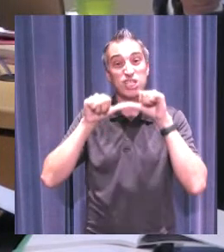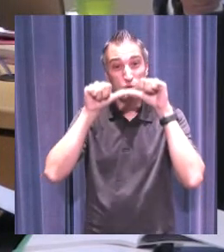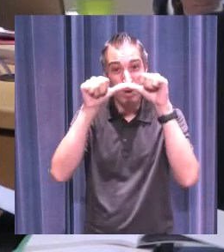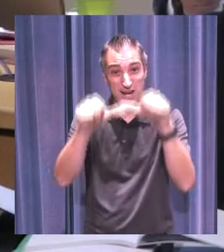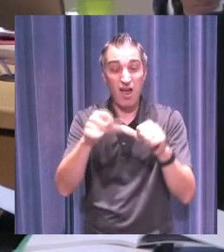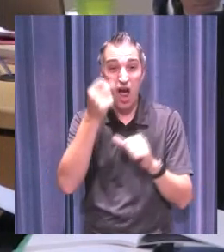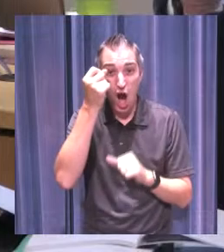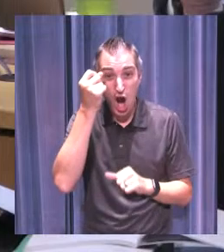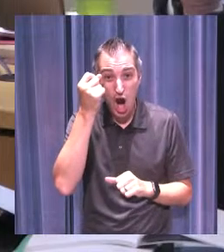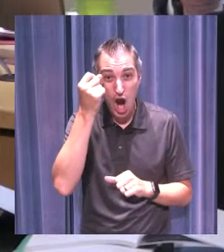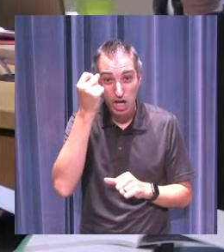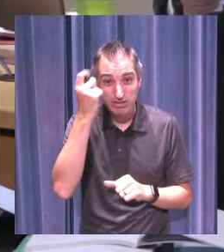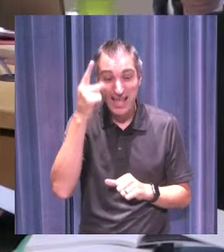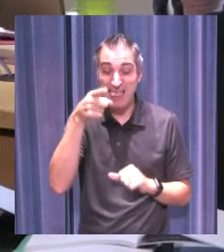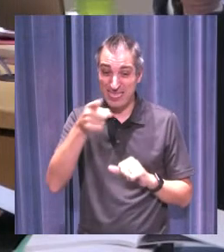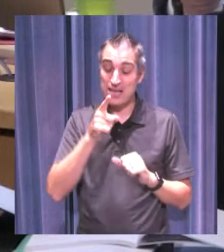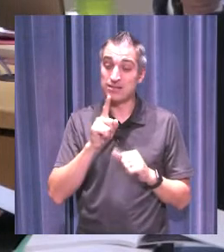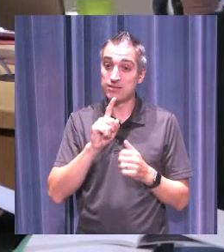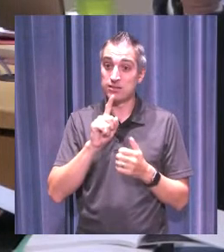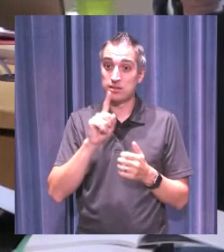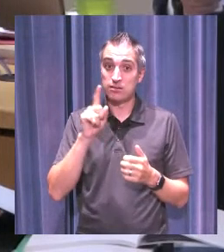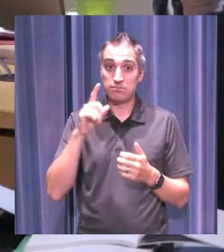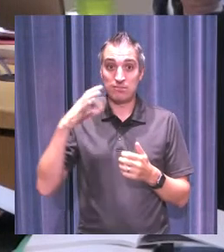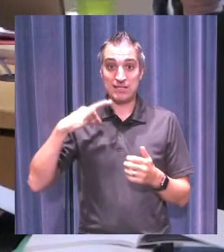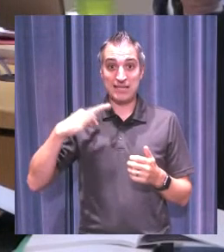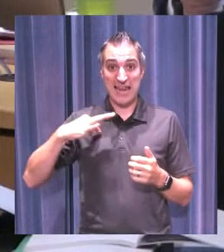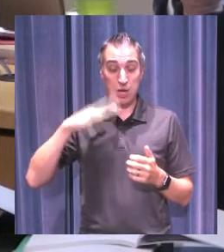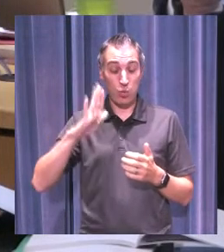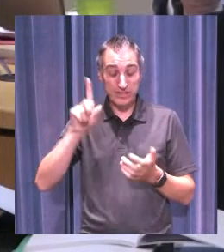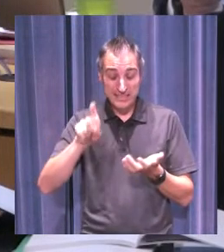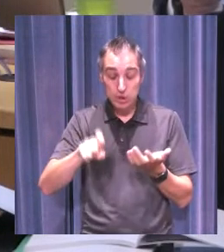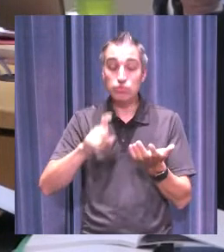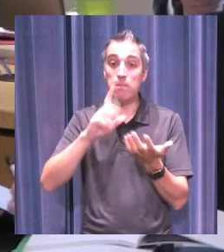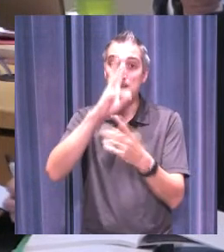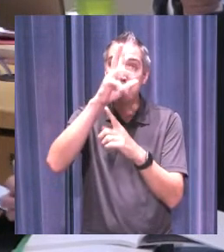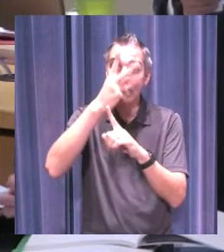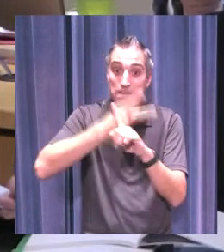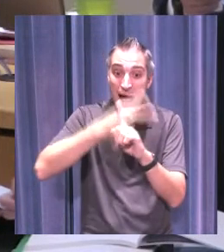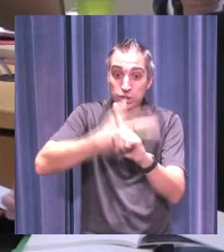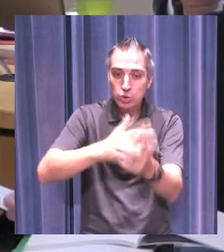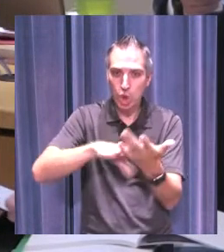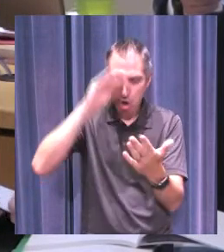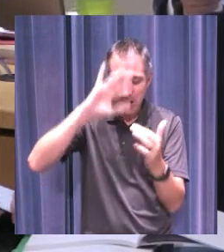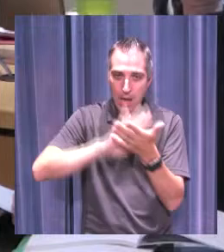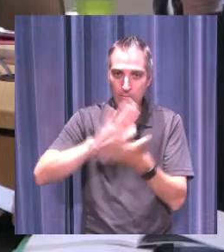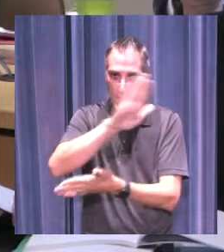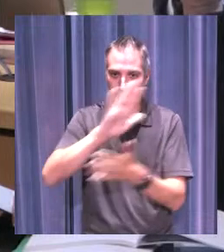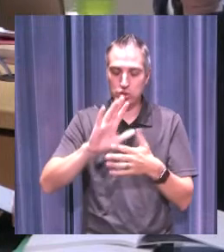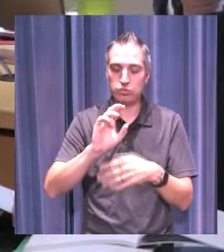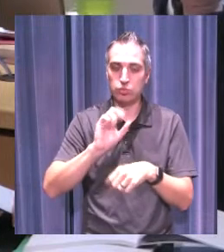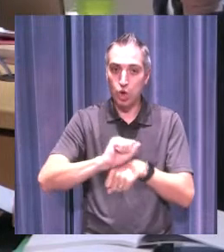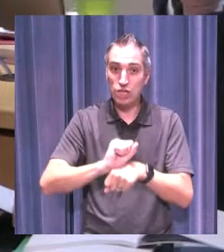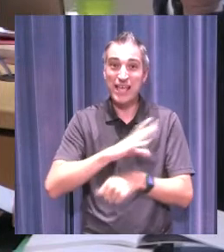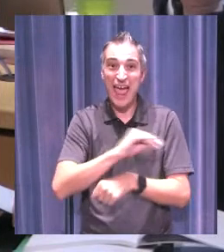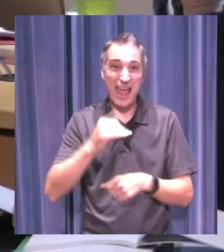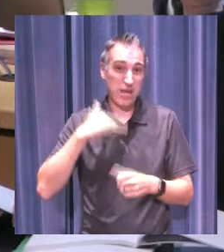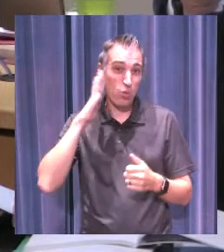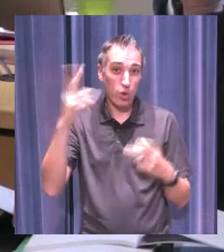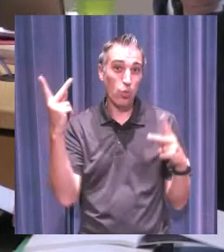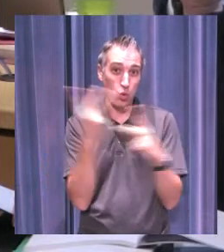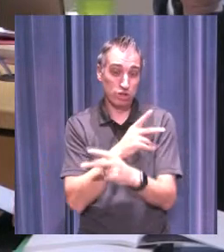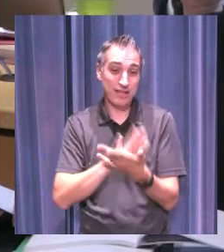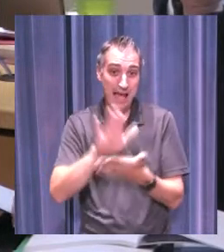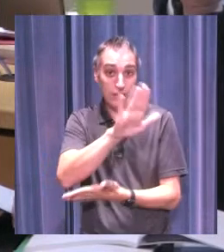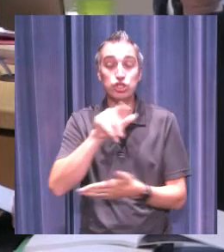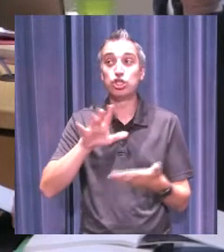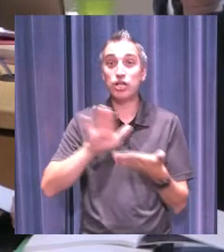months to learn how a college works. Employees will have to spend time teaching her at the expense of moving forward, and this appointment puts the